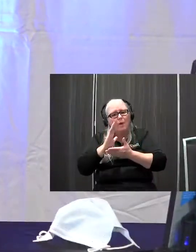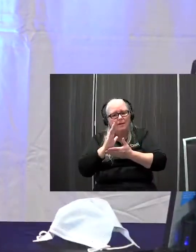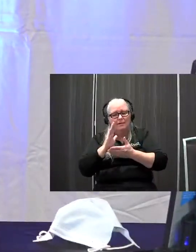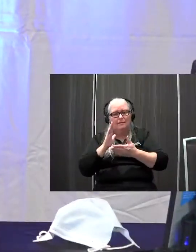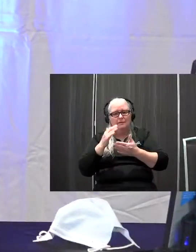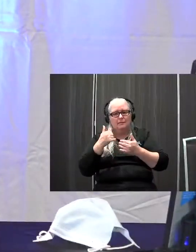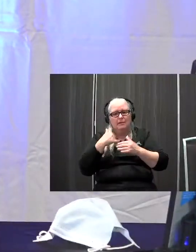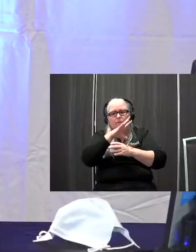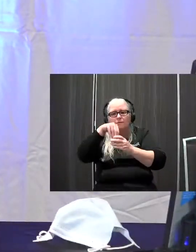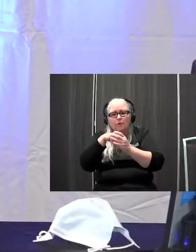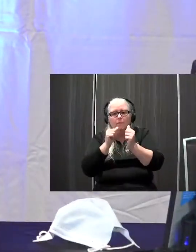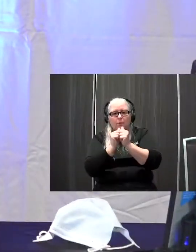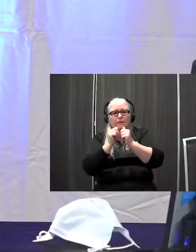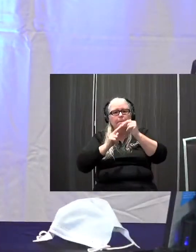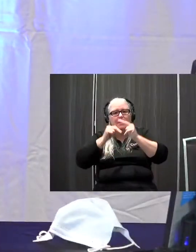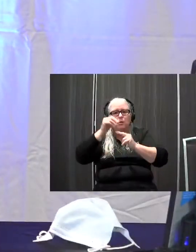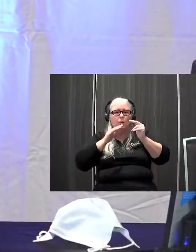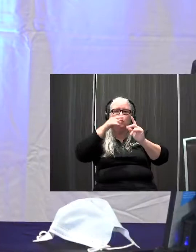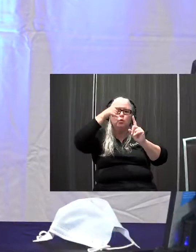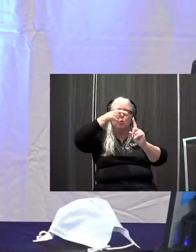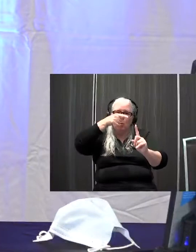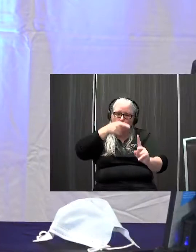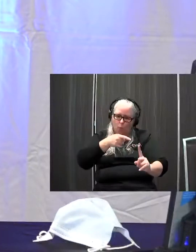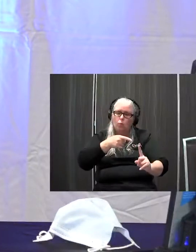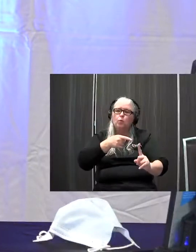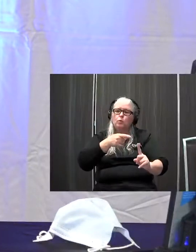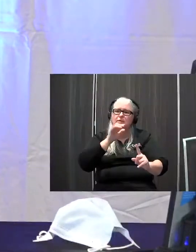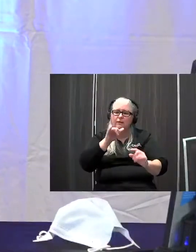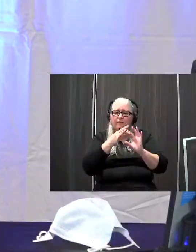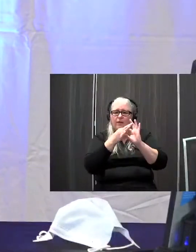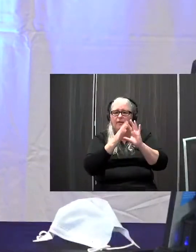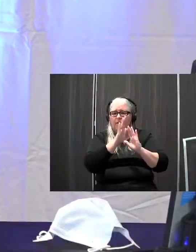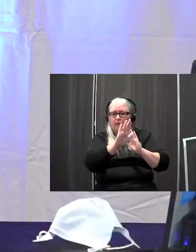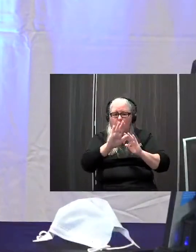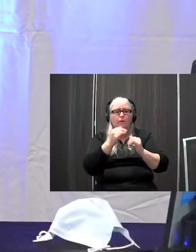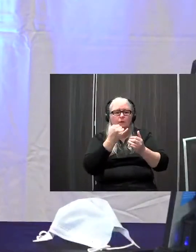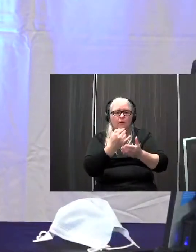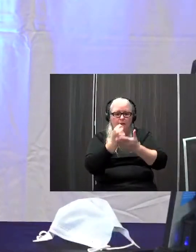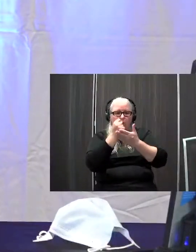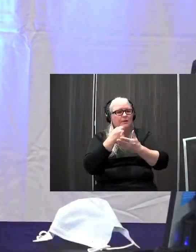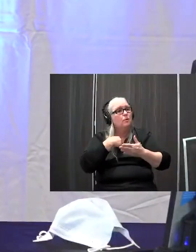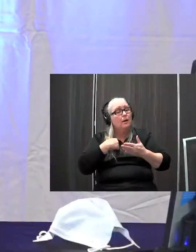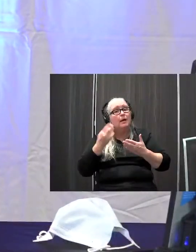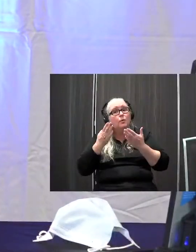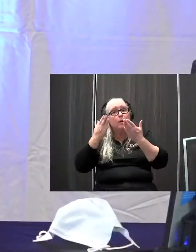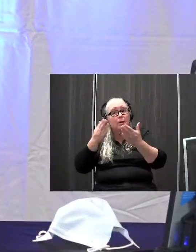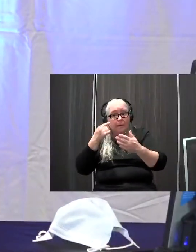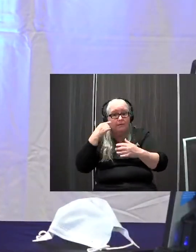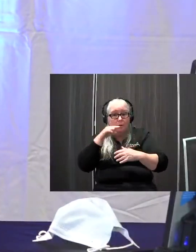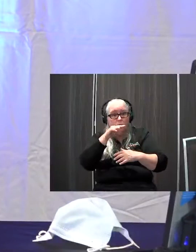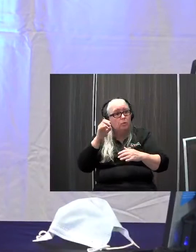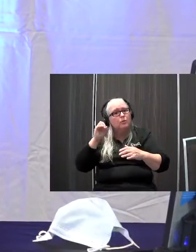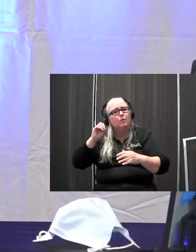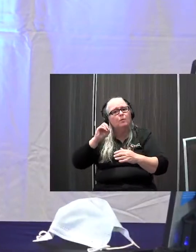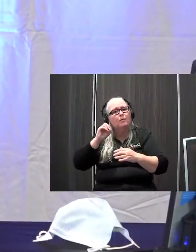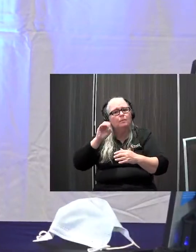building the goals of therapy. So my recommendation to you would be to go back to your team and say, while